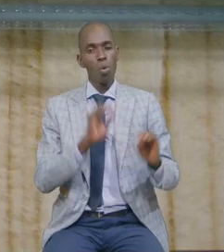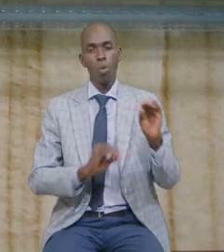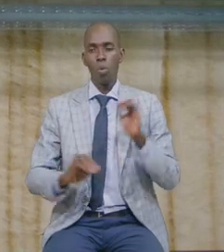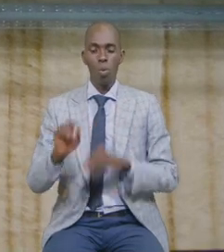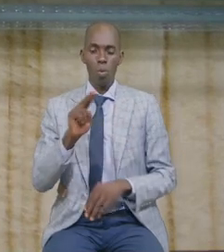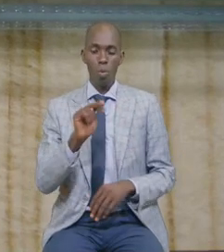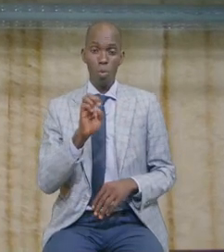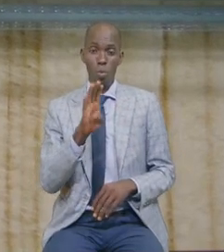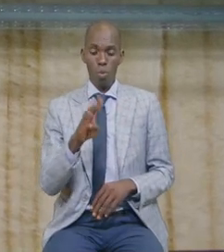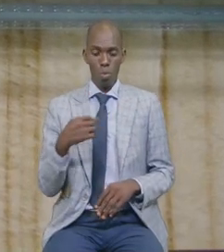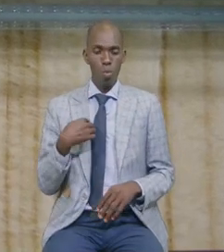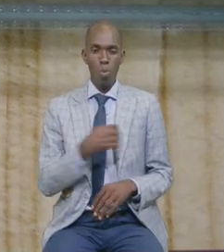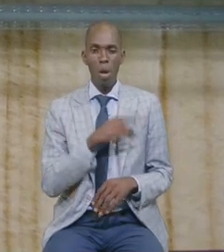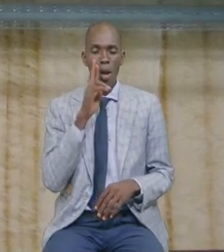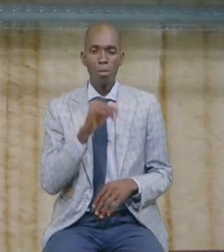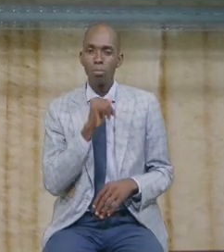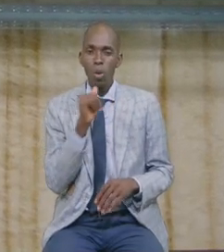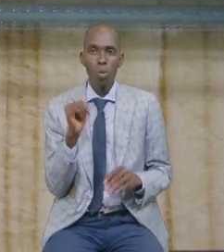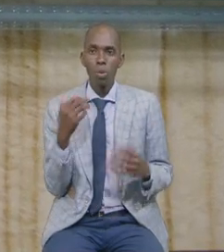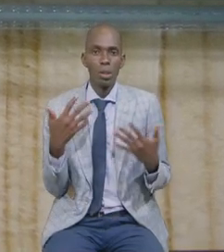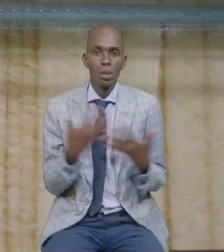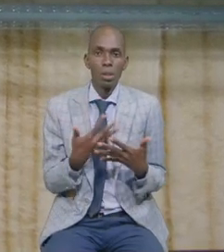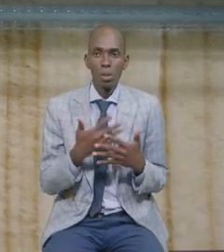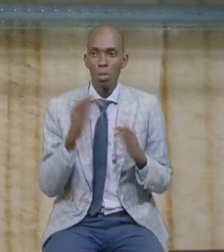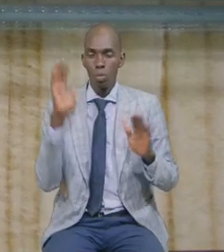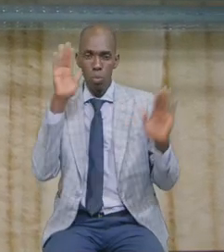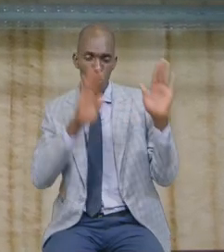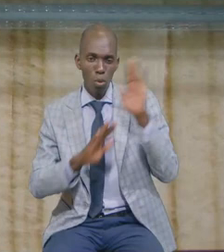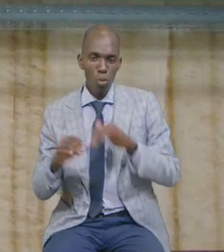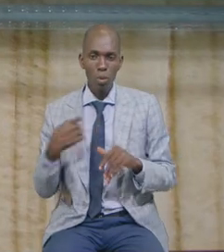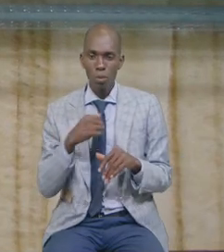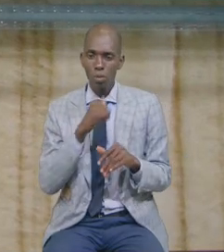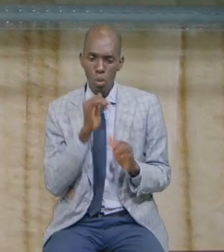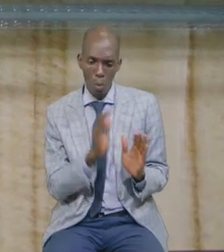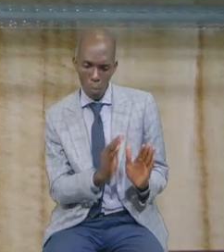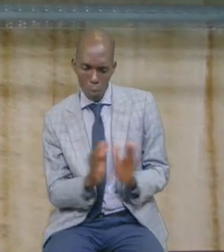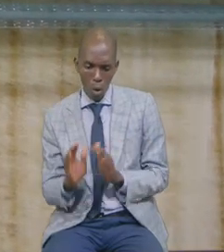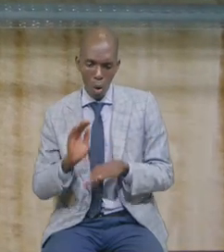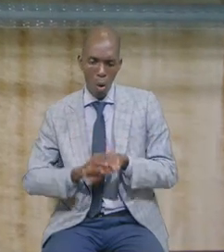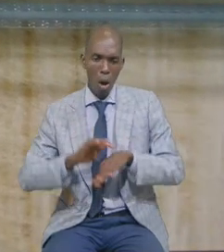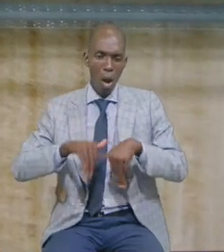not careful, we're not anxious, we're not calculating to answer thee